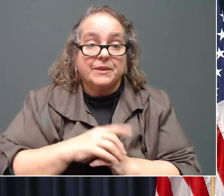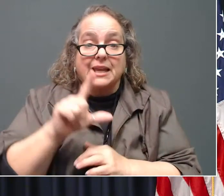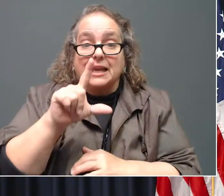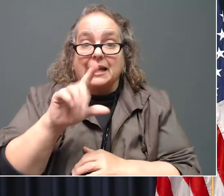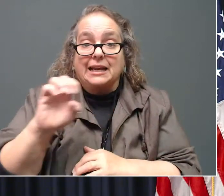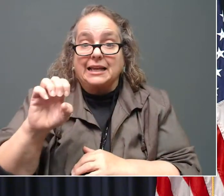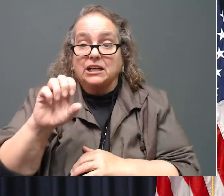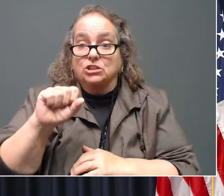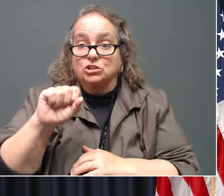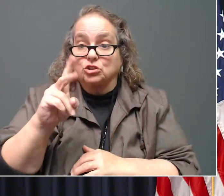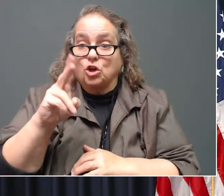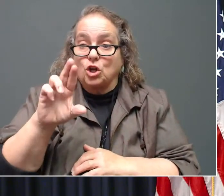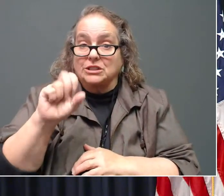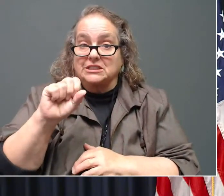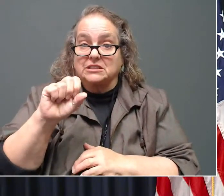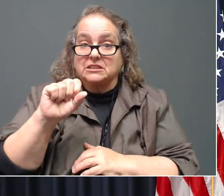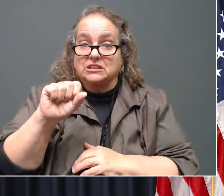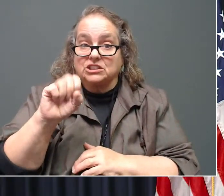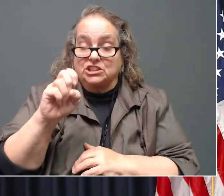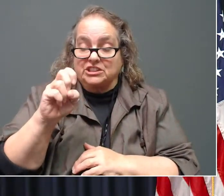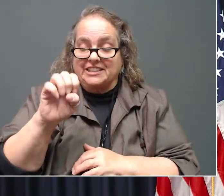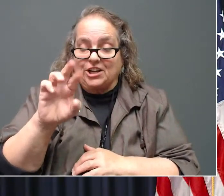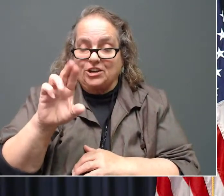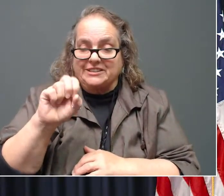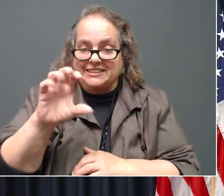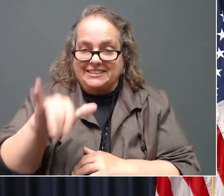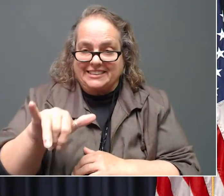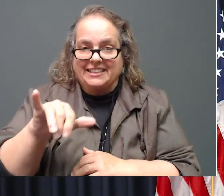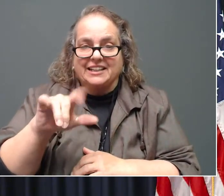WLEX. Searcy, sorry, Lee.